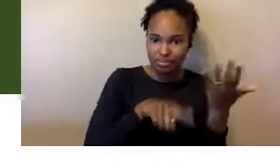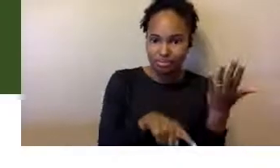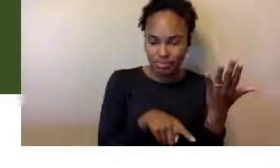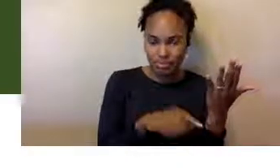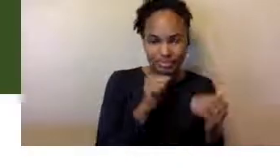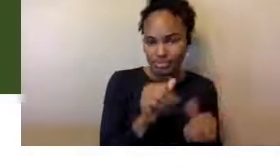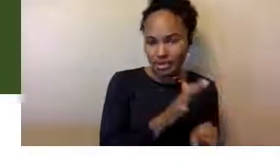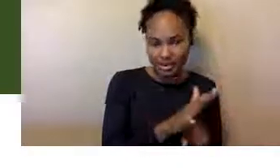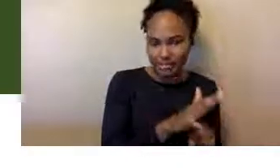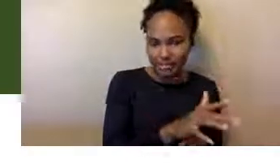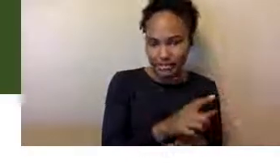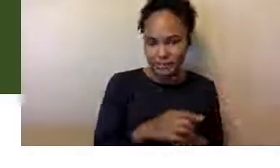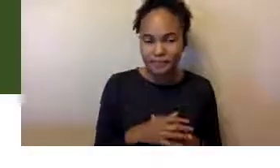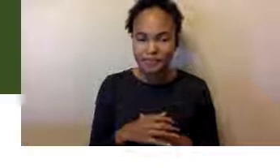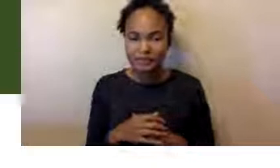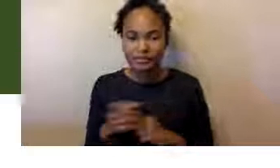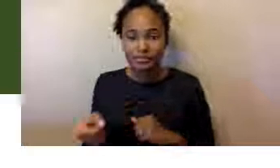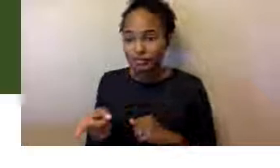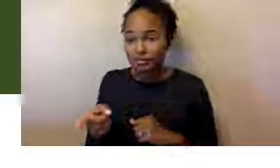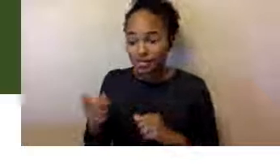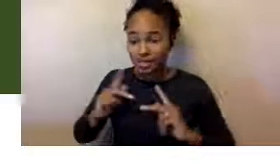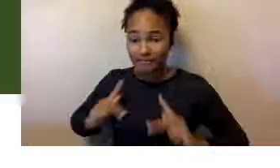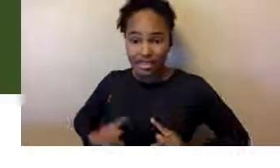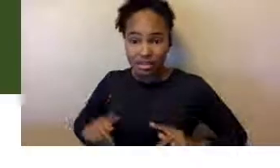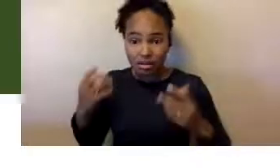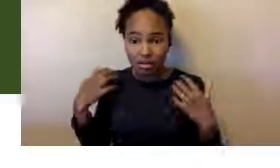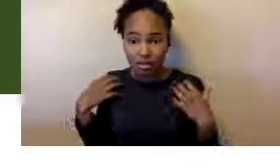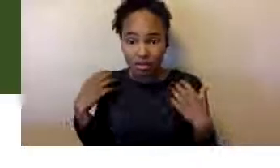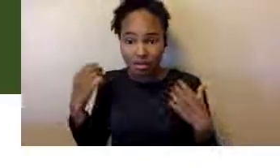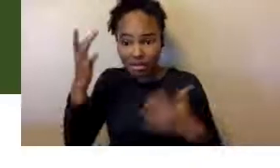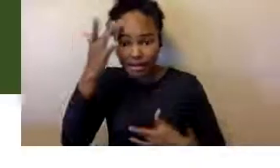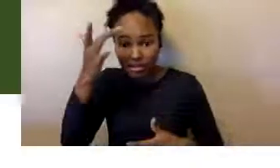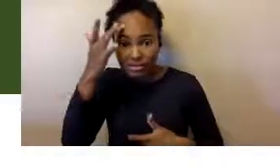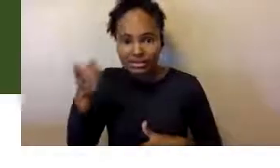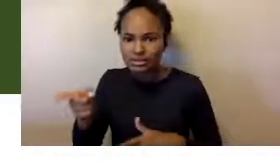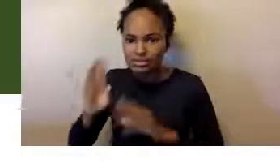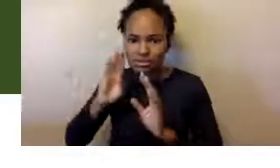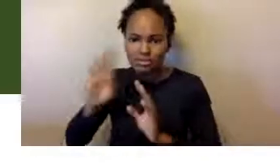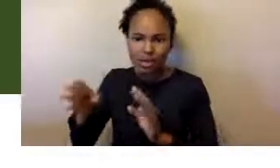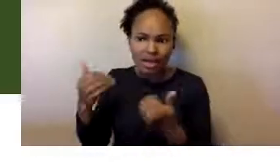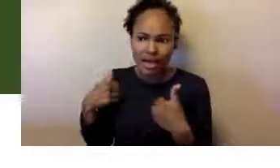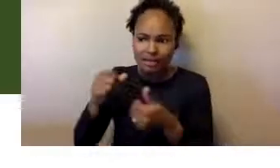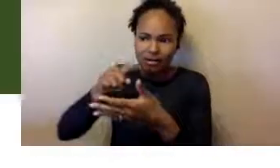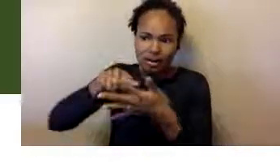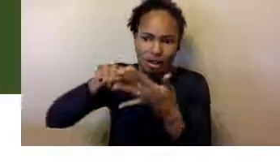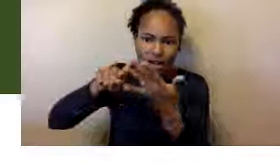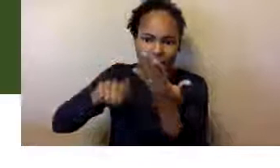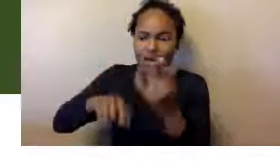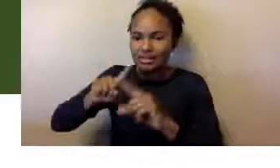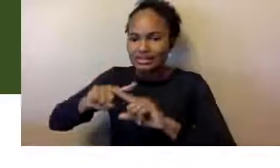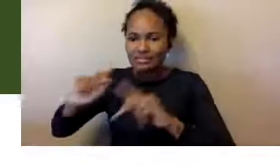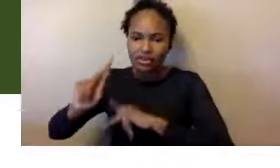physical illnesses that might occur, all the specialties in existence right now,